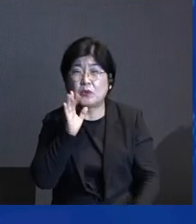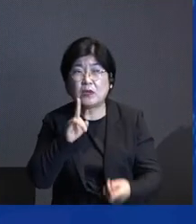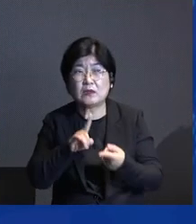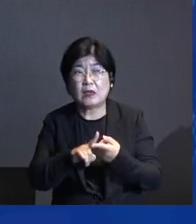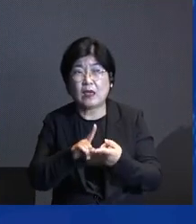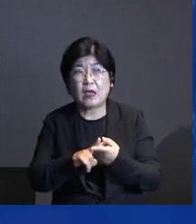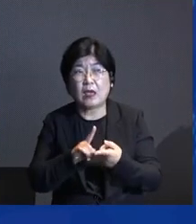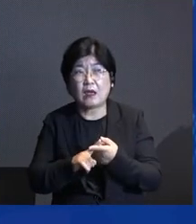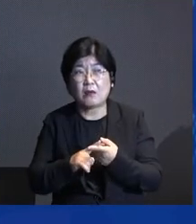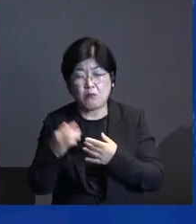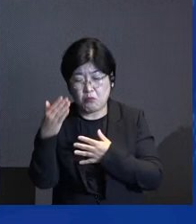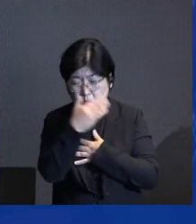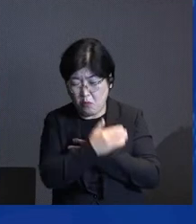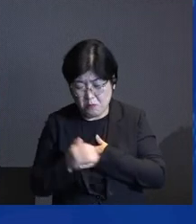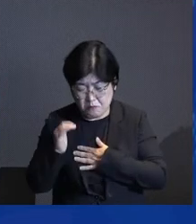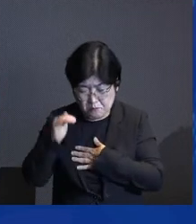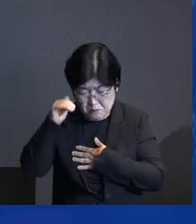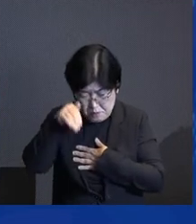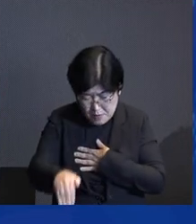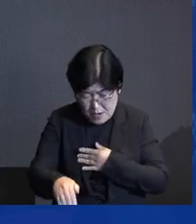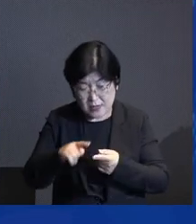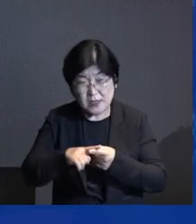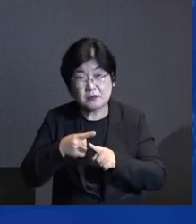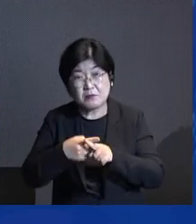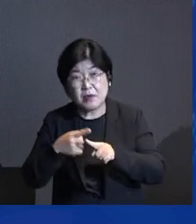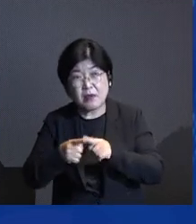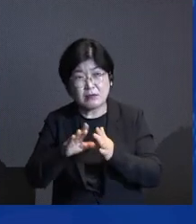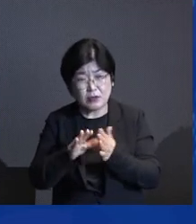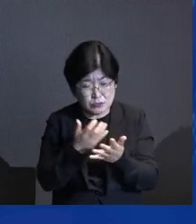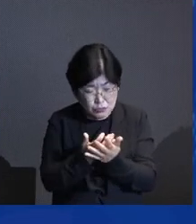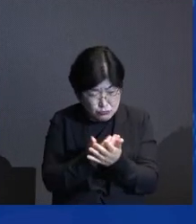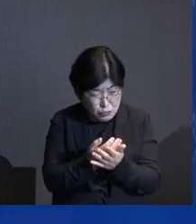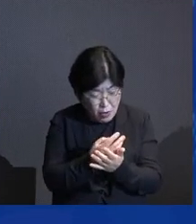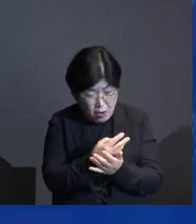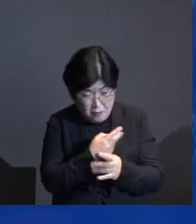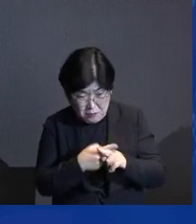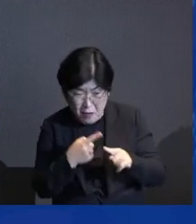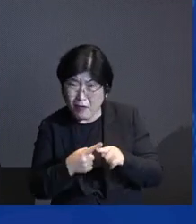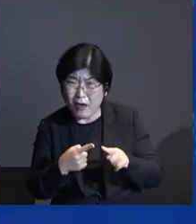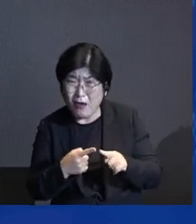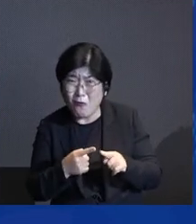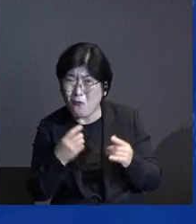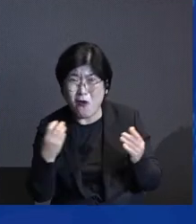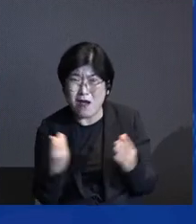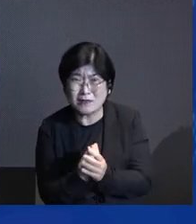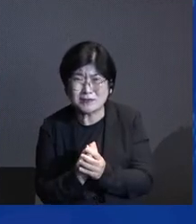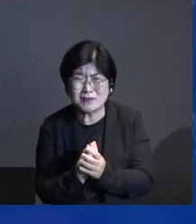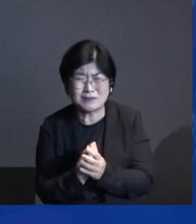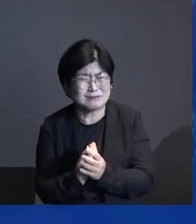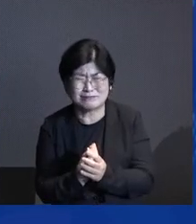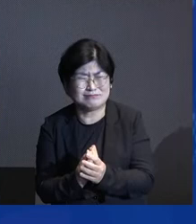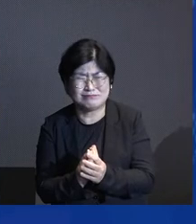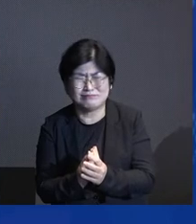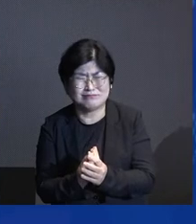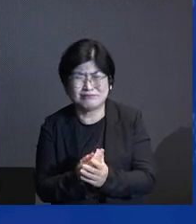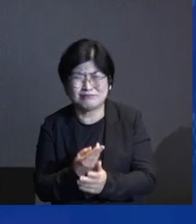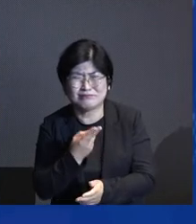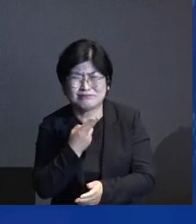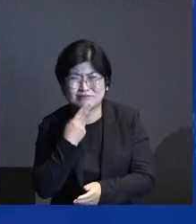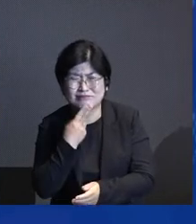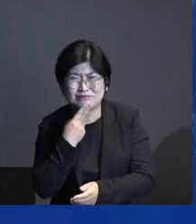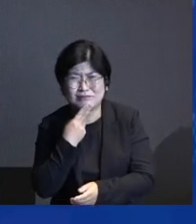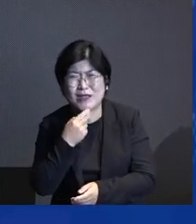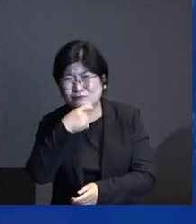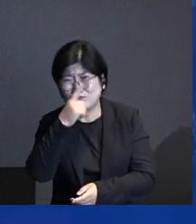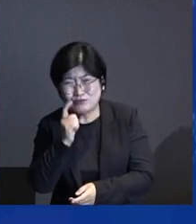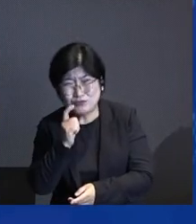So in summary, future consideration consists for promoting the new concept or the model of